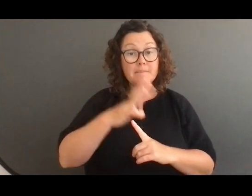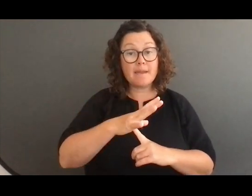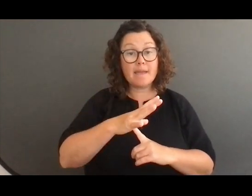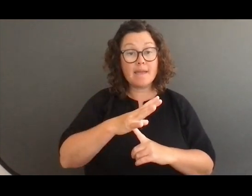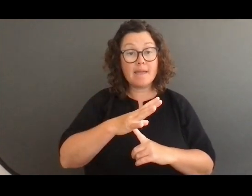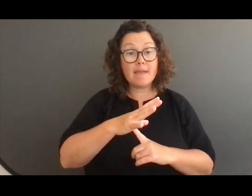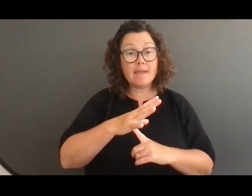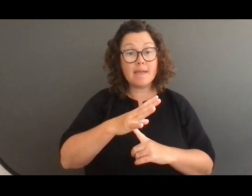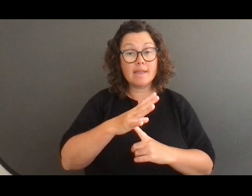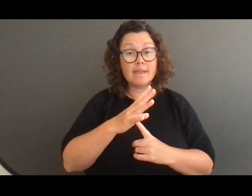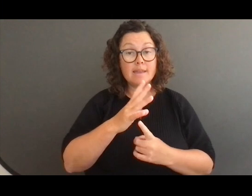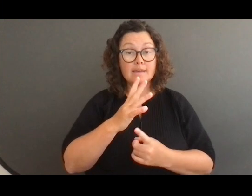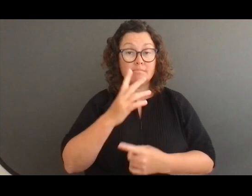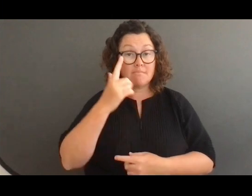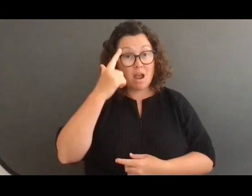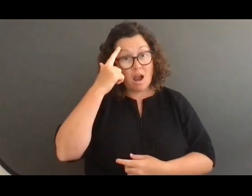the idea